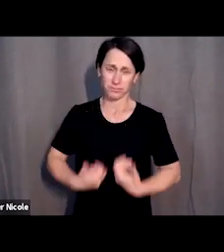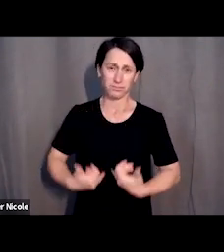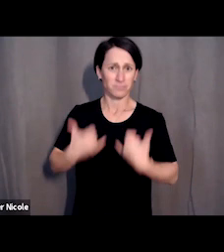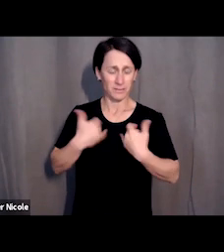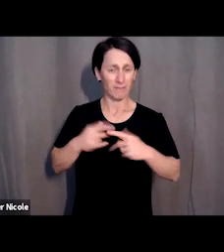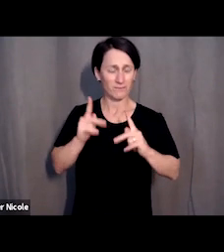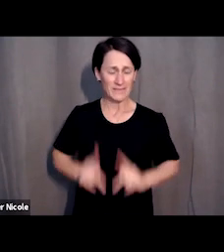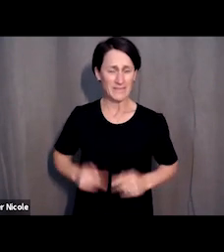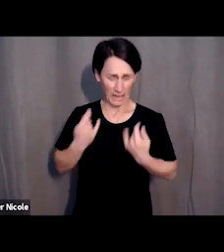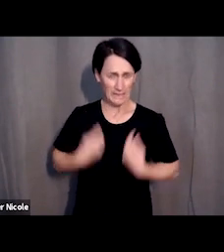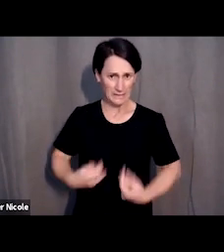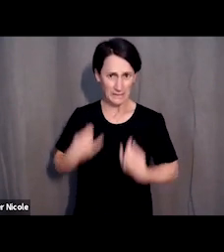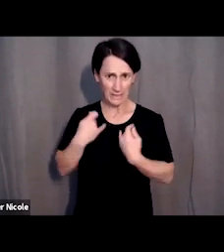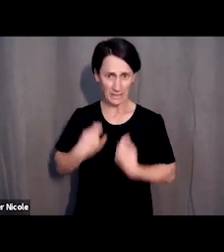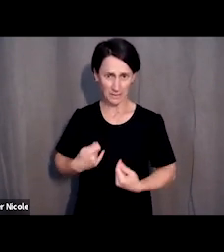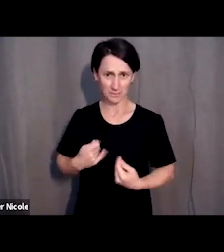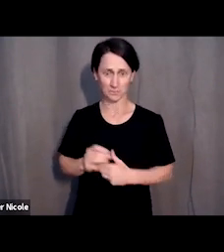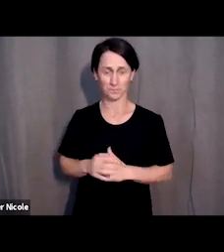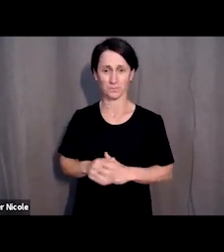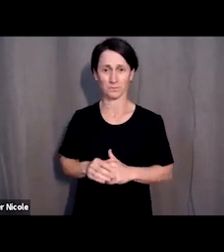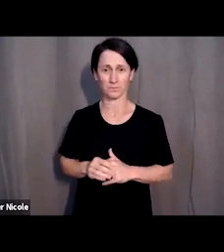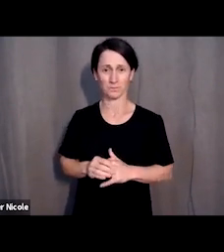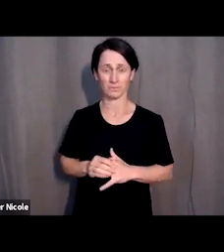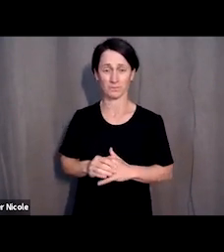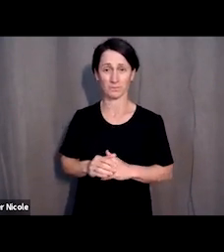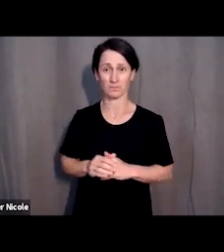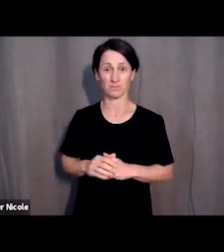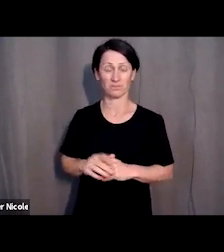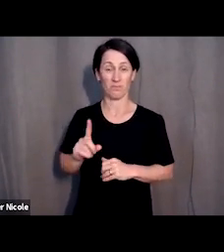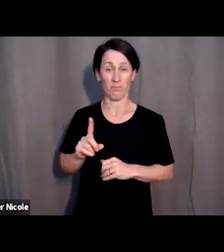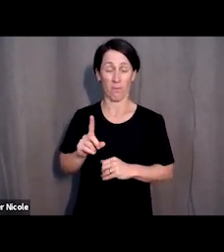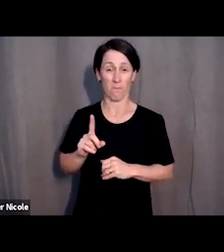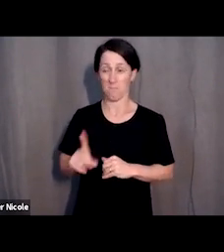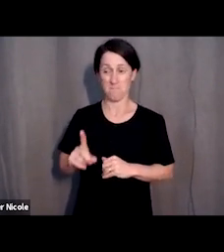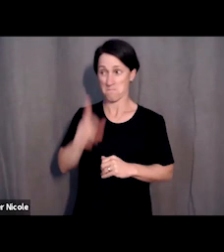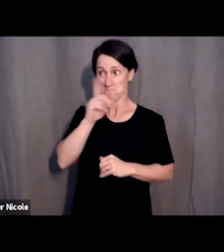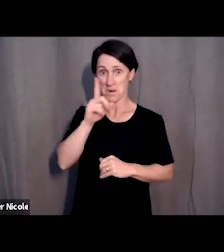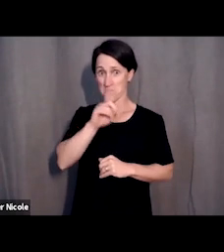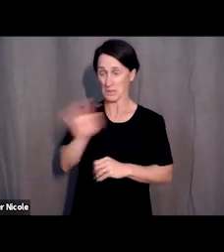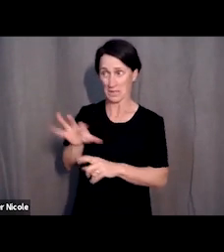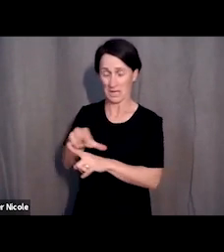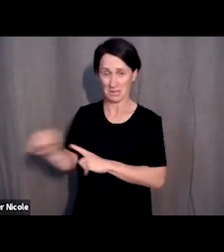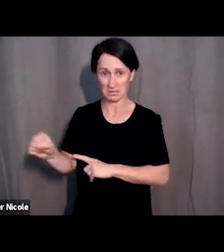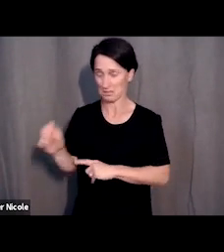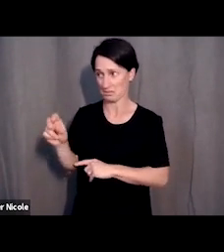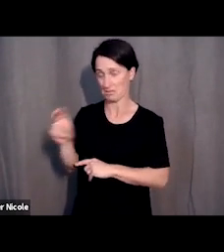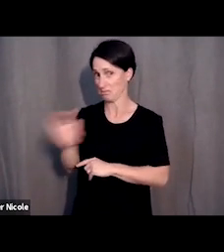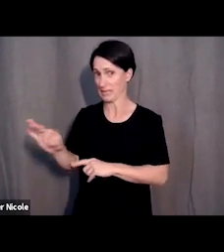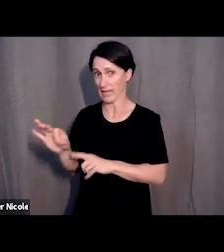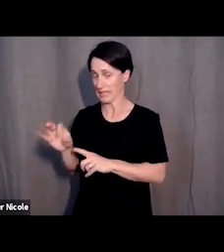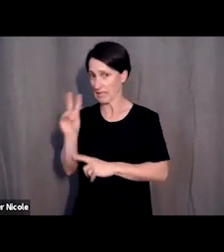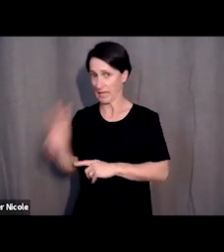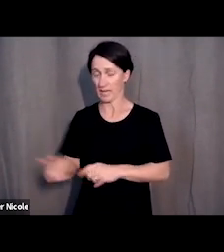physically unwell before anybody noticed that she actually was unwell. What we